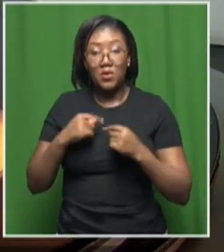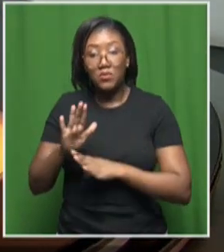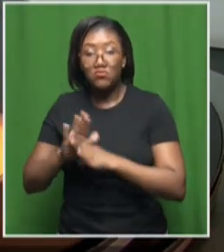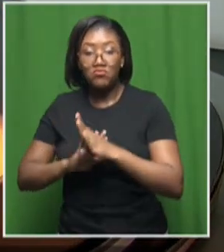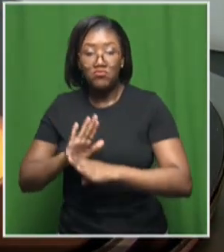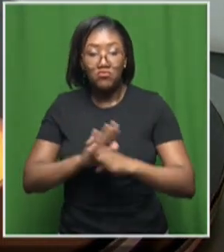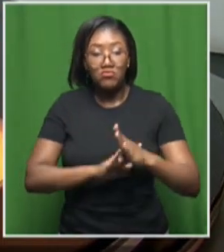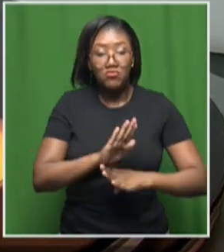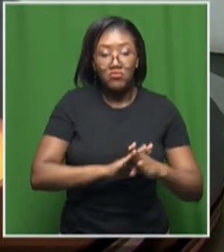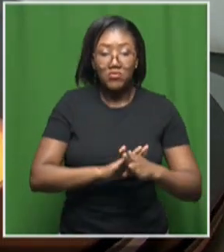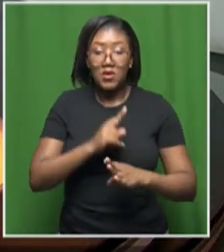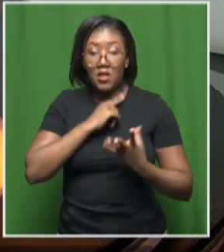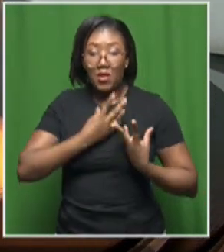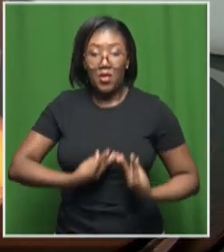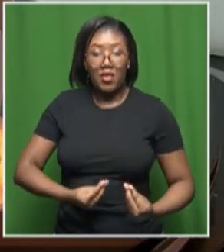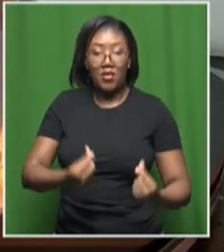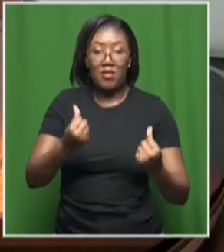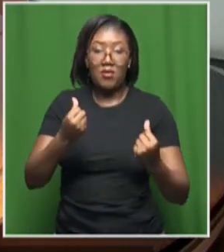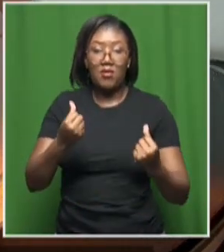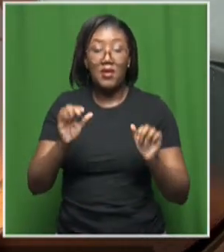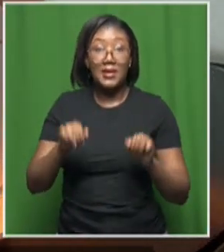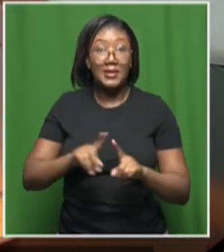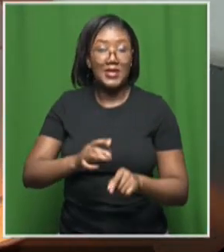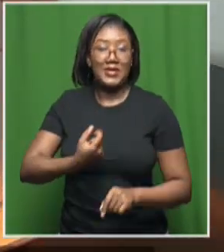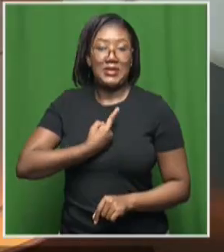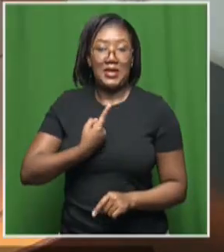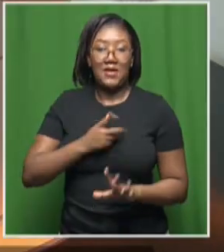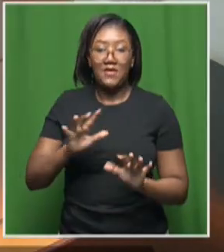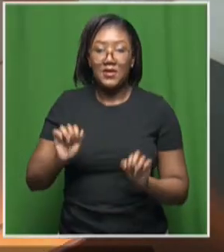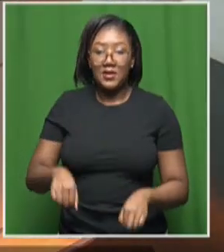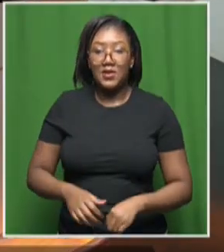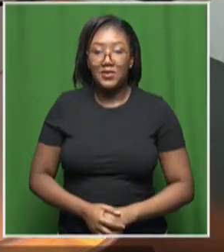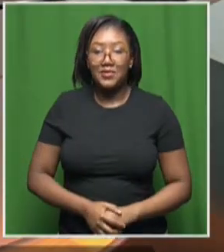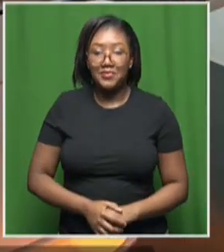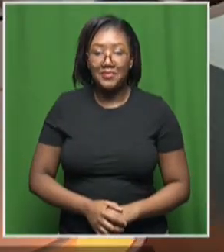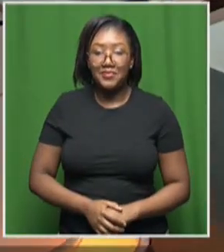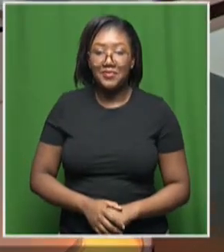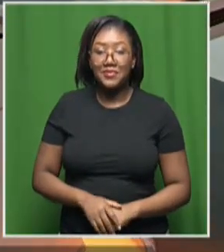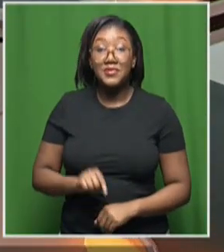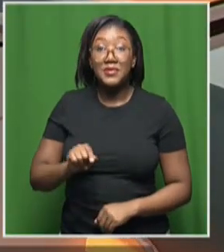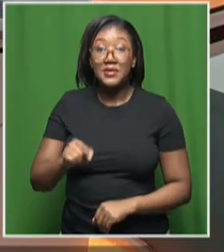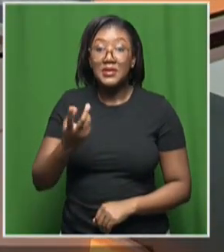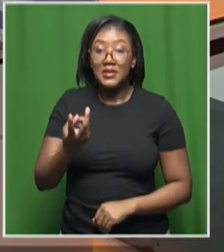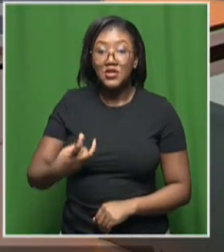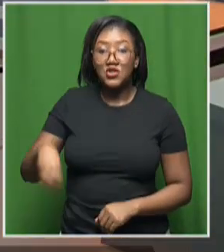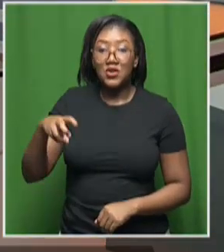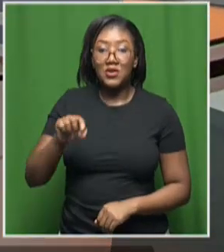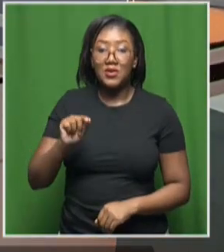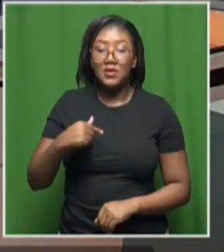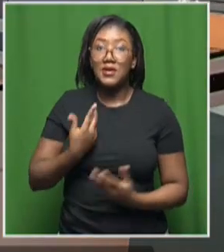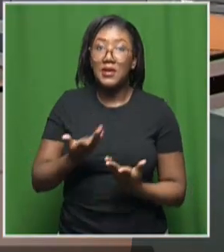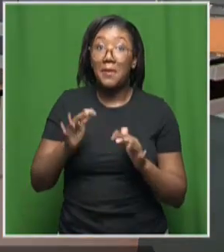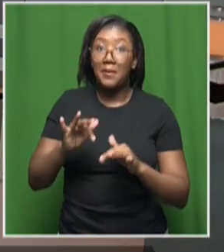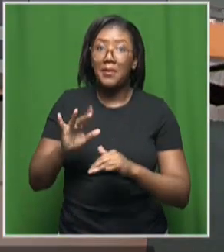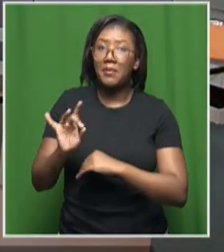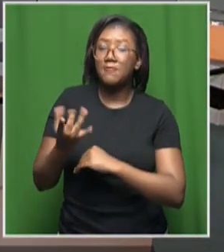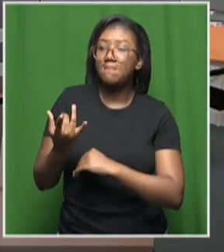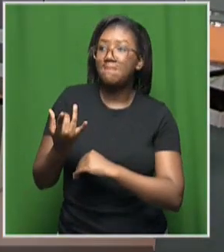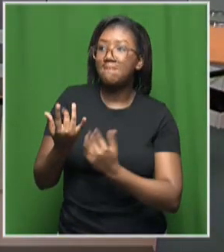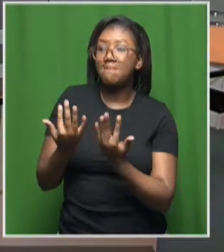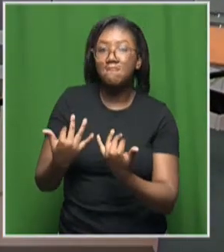also helps to heal everybody, including yourself. True. How has that journey also been for you? What's that feedback been like from